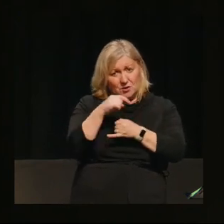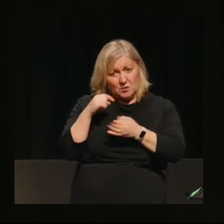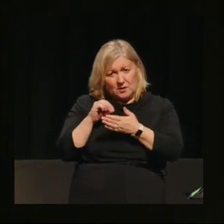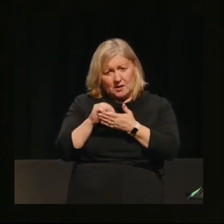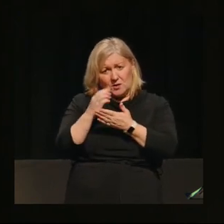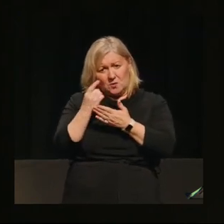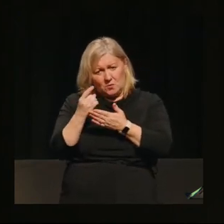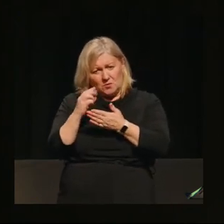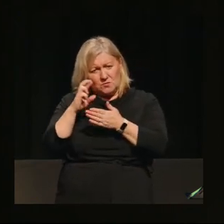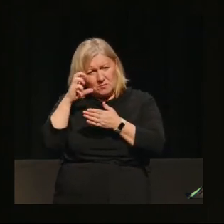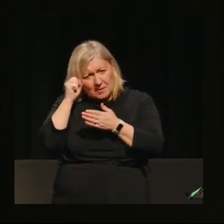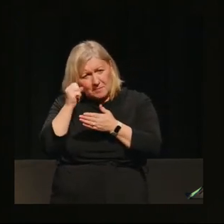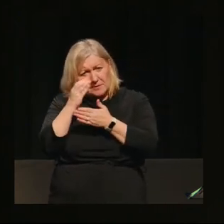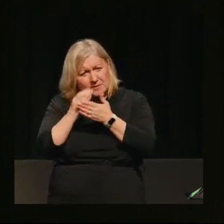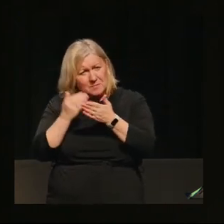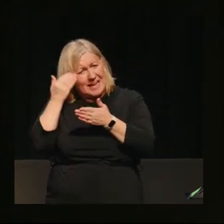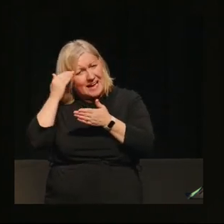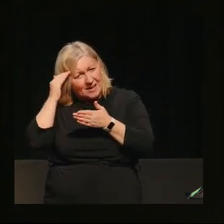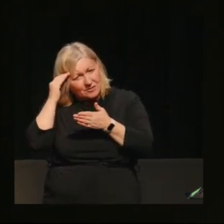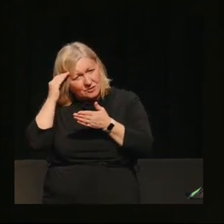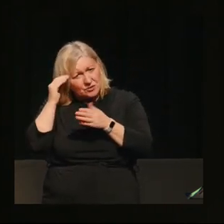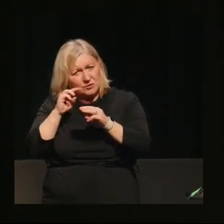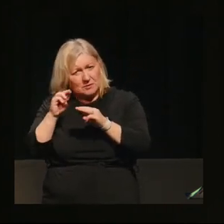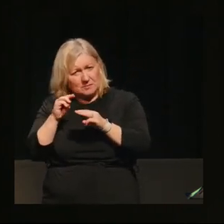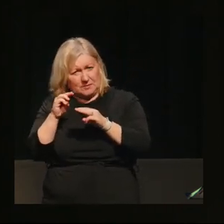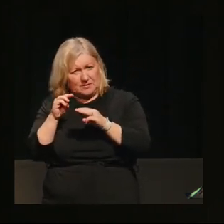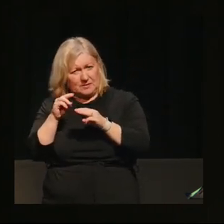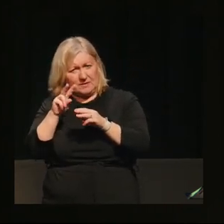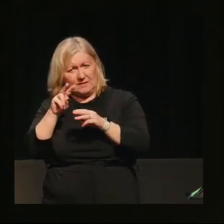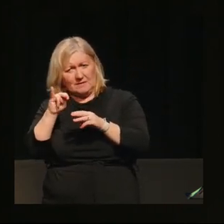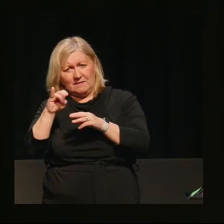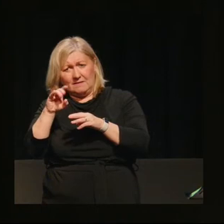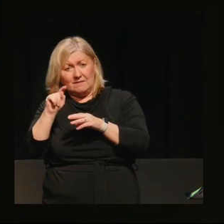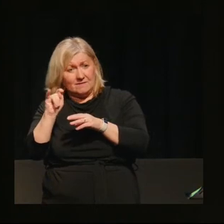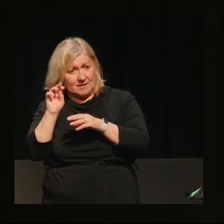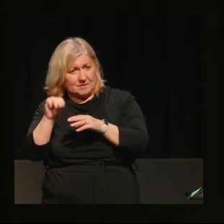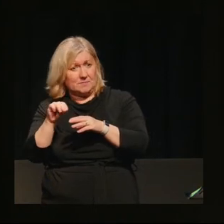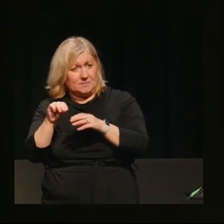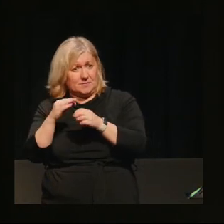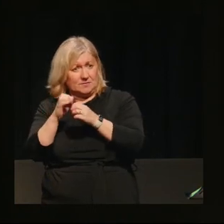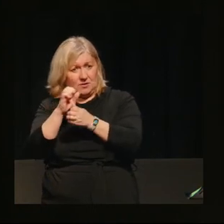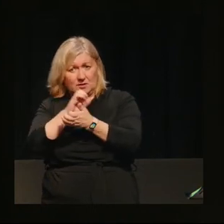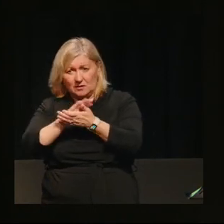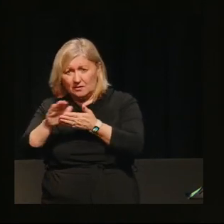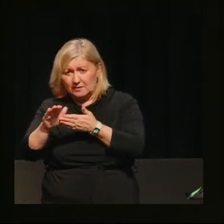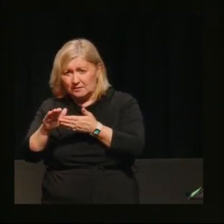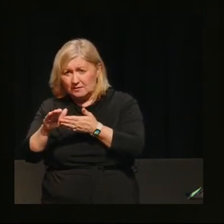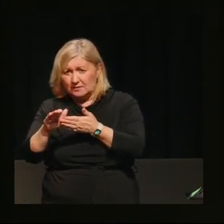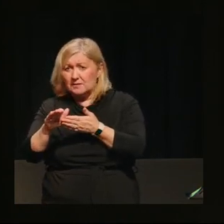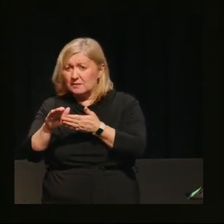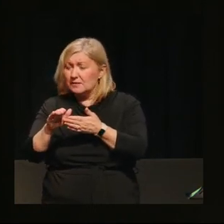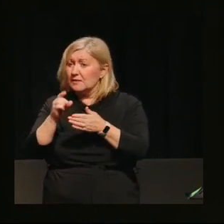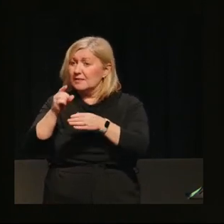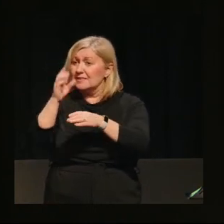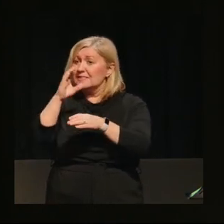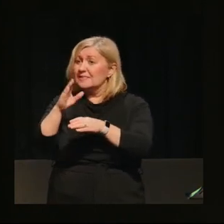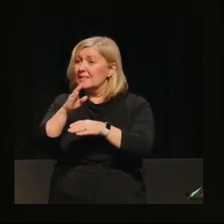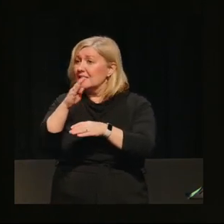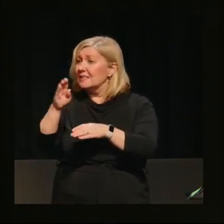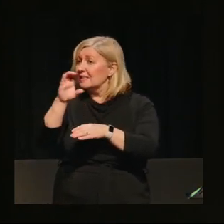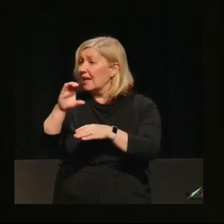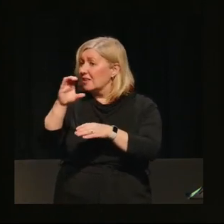Holocaust, with the unveiling of six Stolpersteiner at St. Catherine's School in Dublin 8.